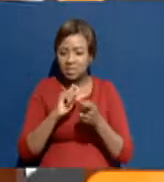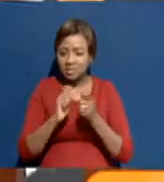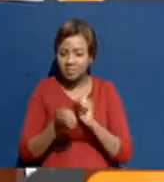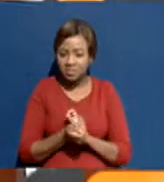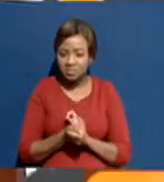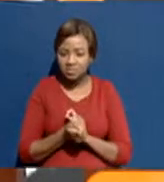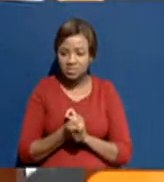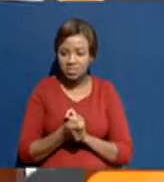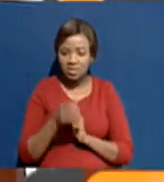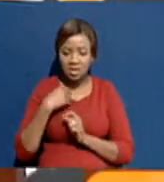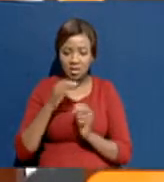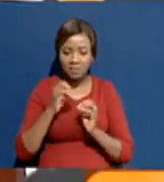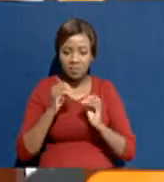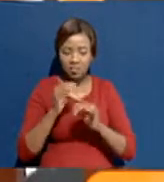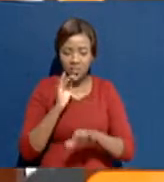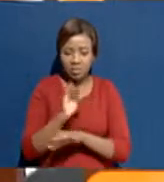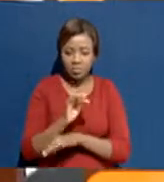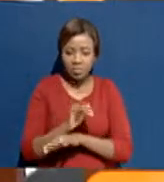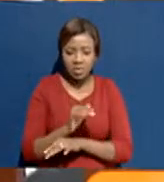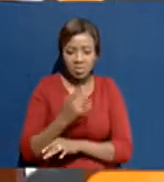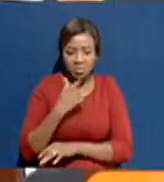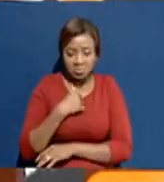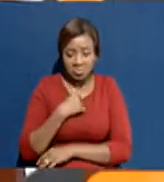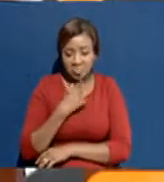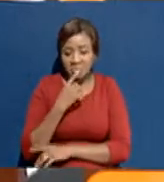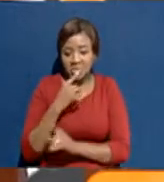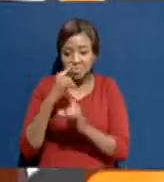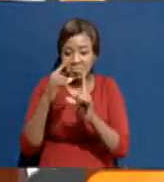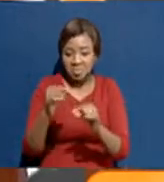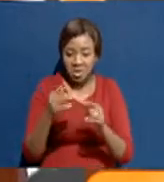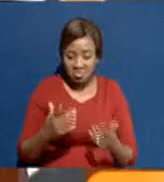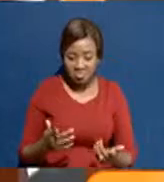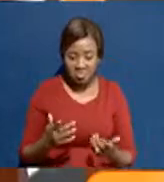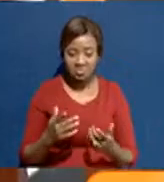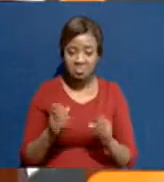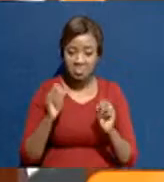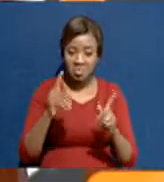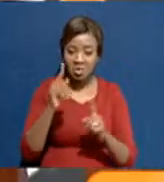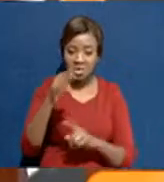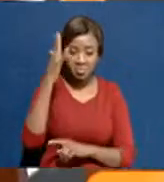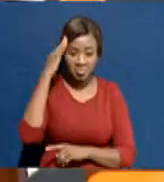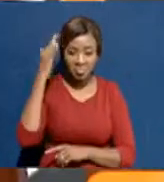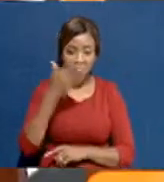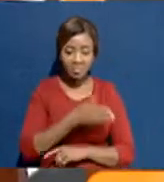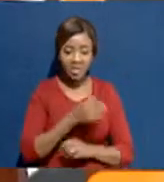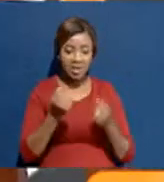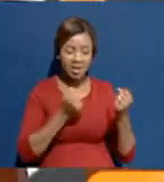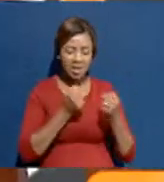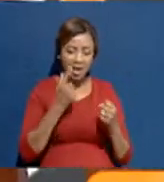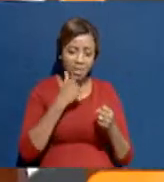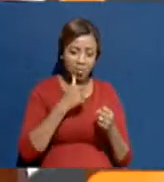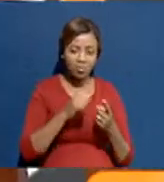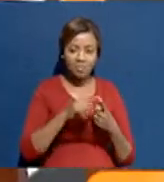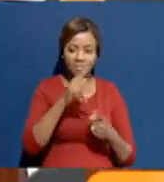209. So I called him. Then he told me, who's in my car? The prime minister and his